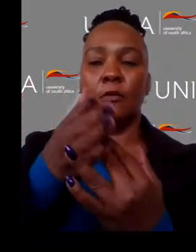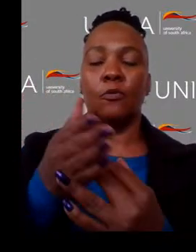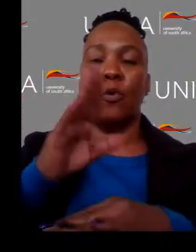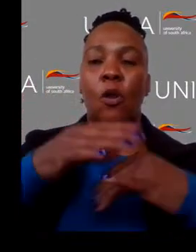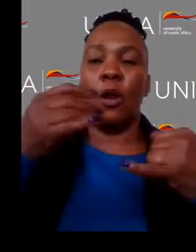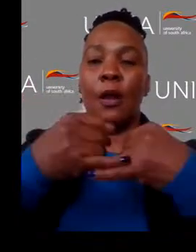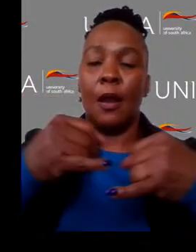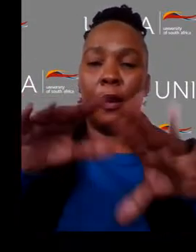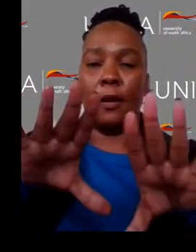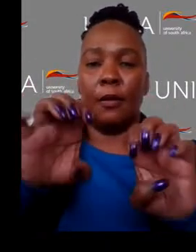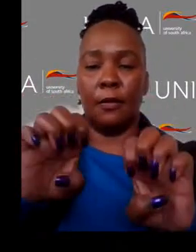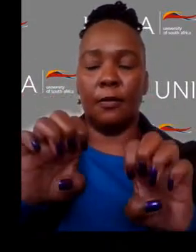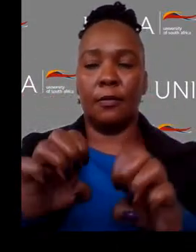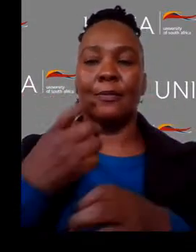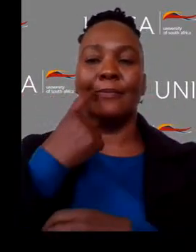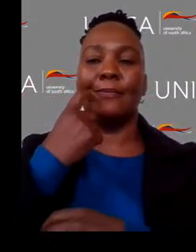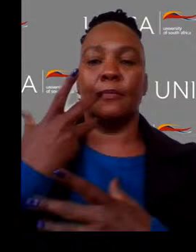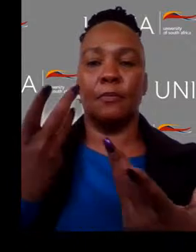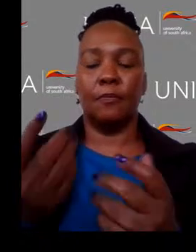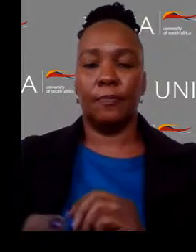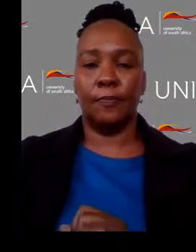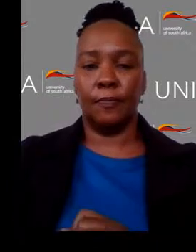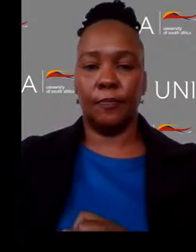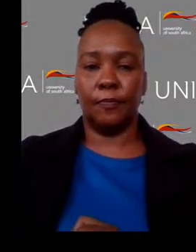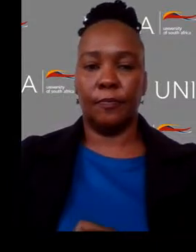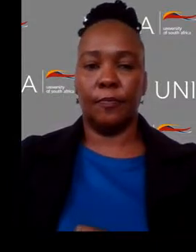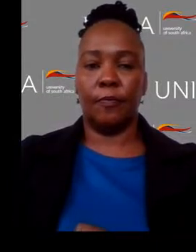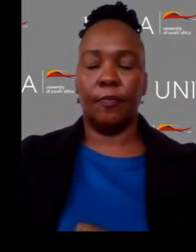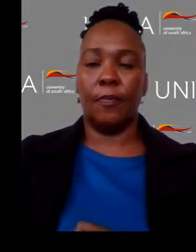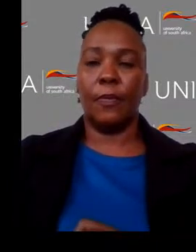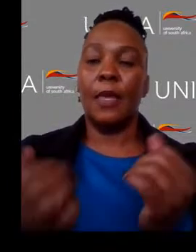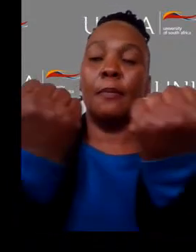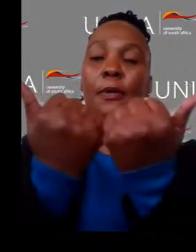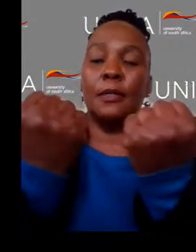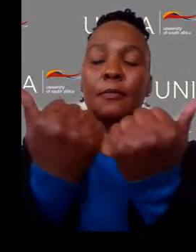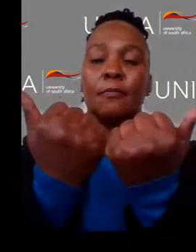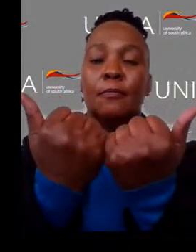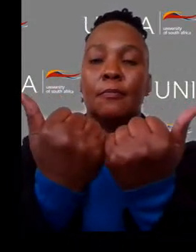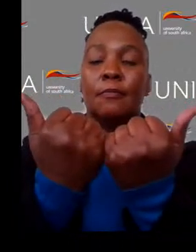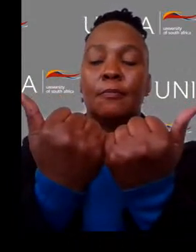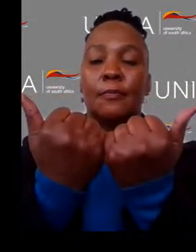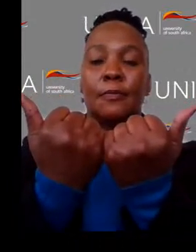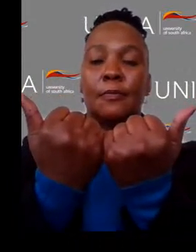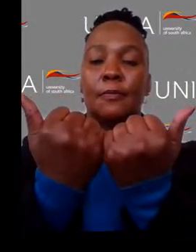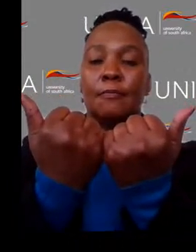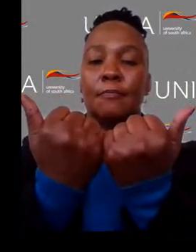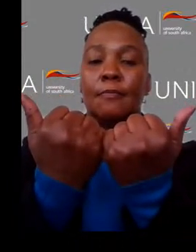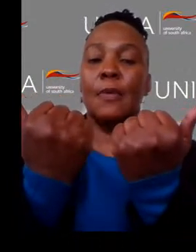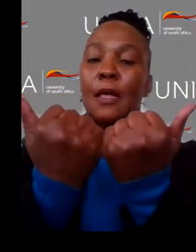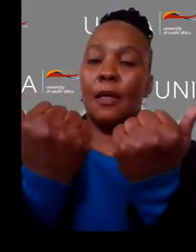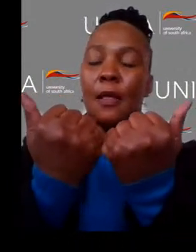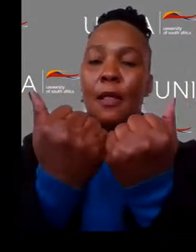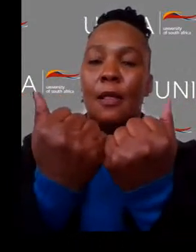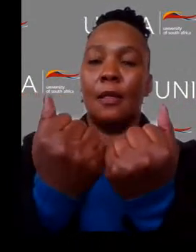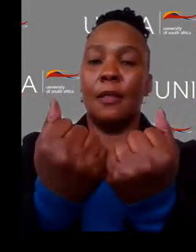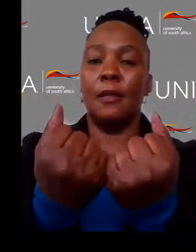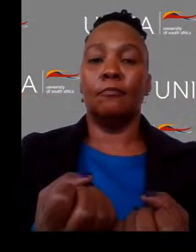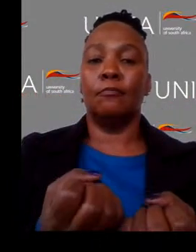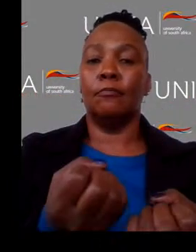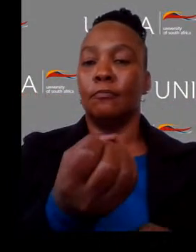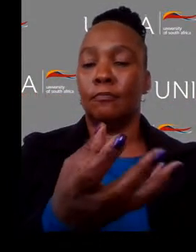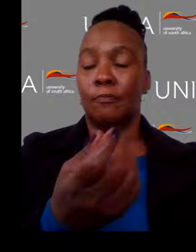exams easy. The bursary has an allocation